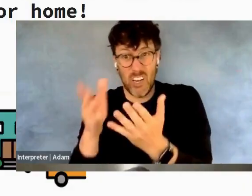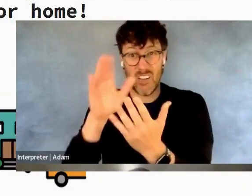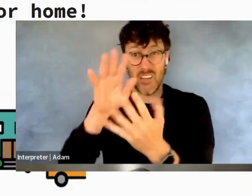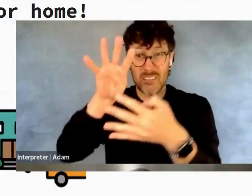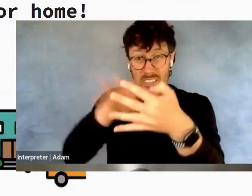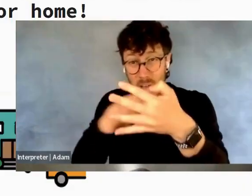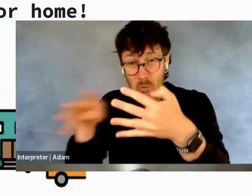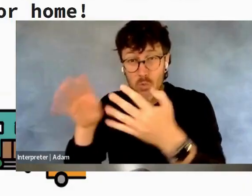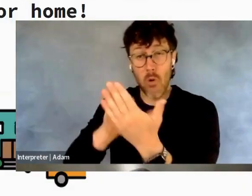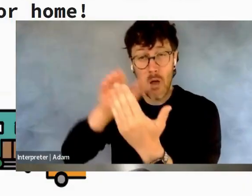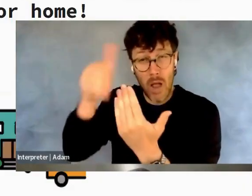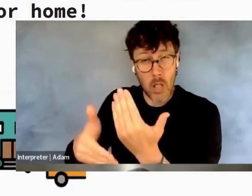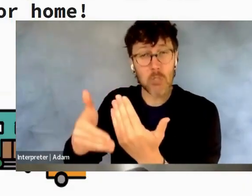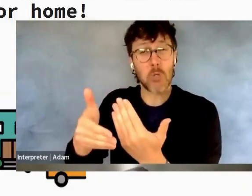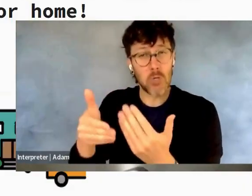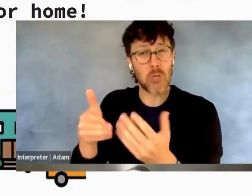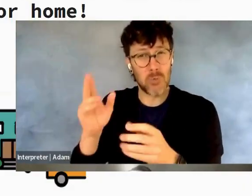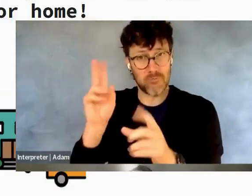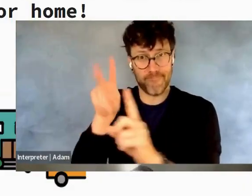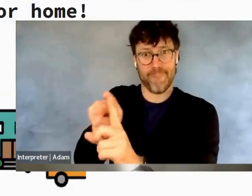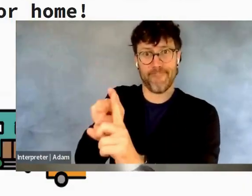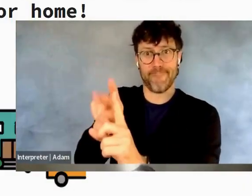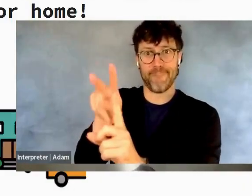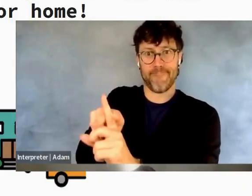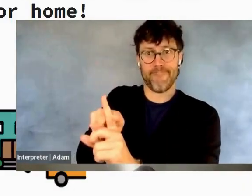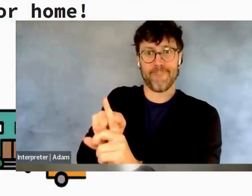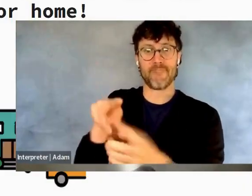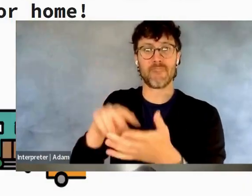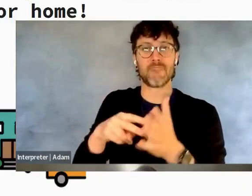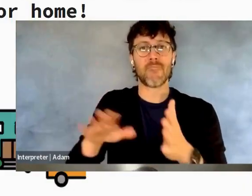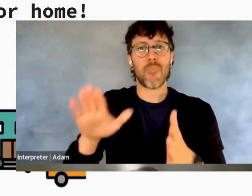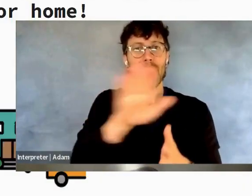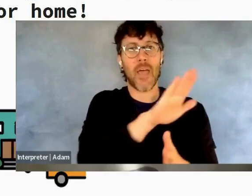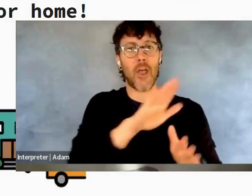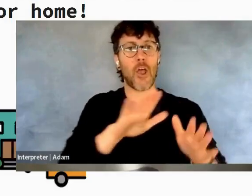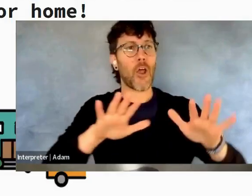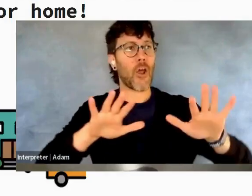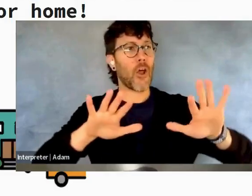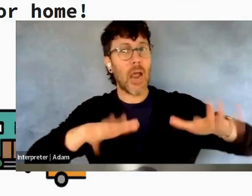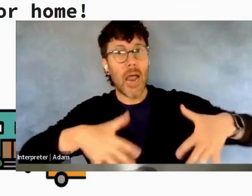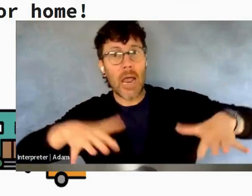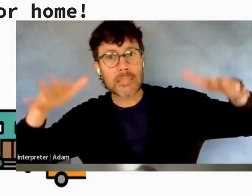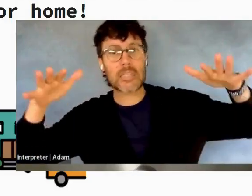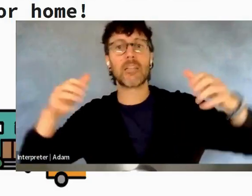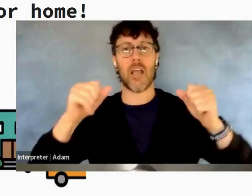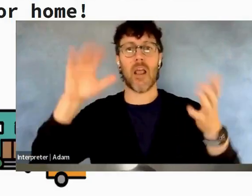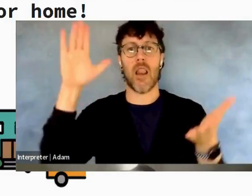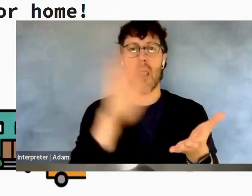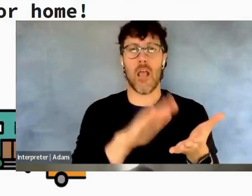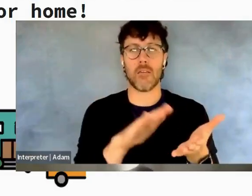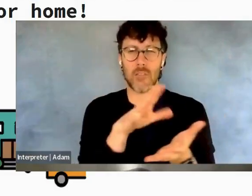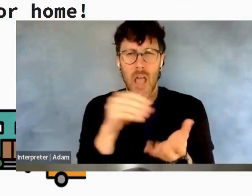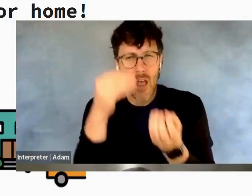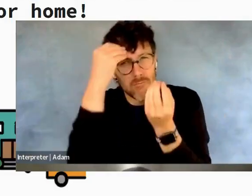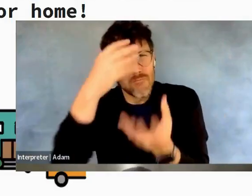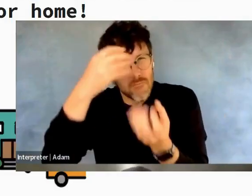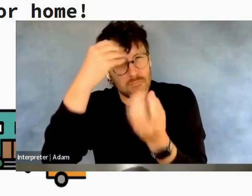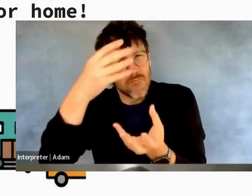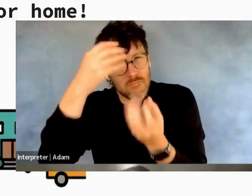continue alleviating that anxiety and providing them with information that's important to know about their